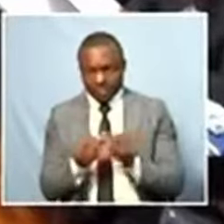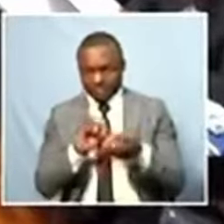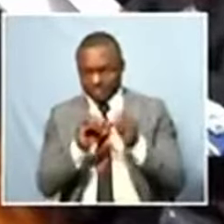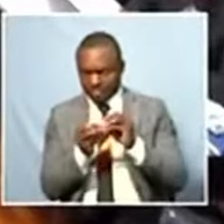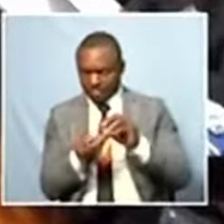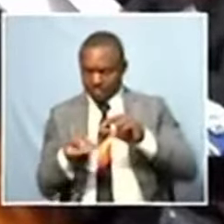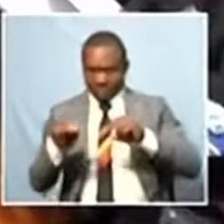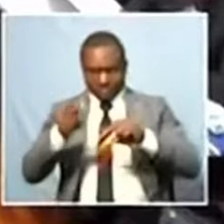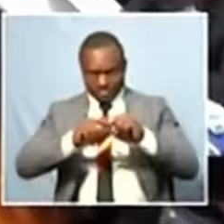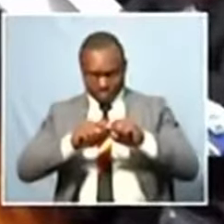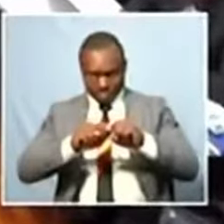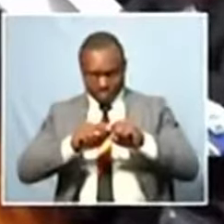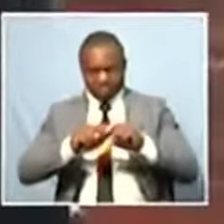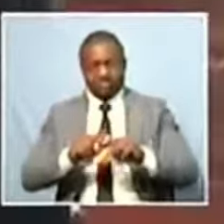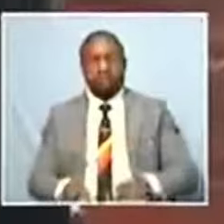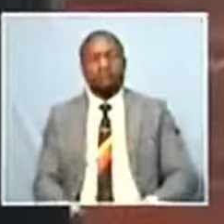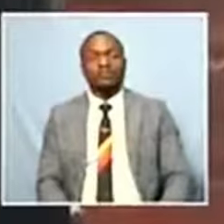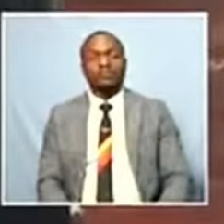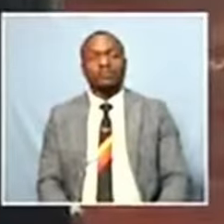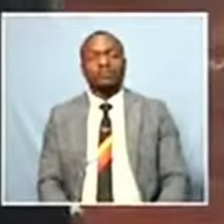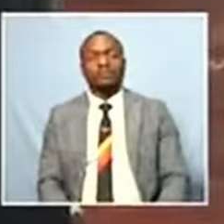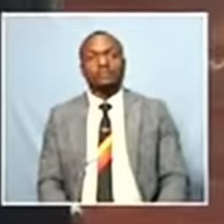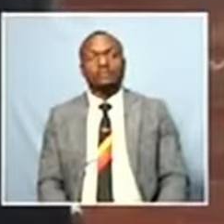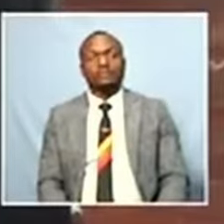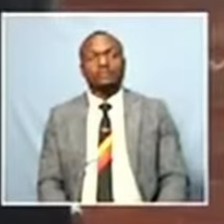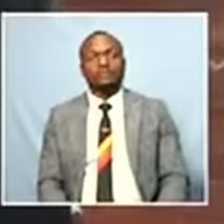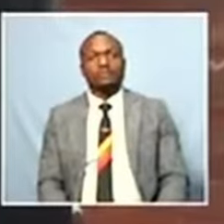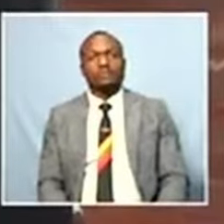increments that have been